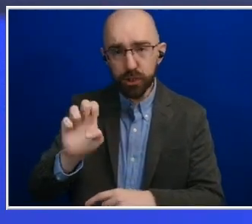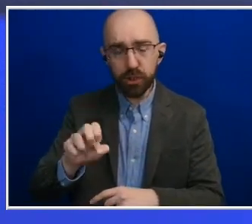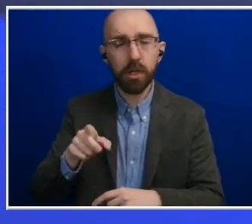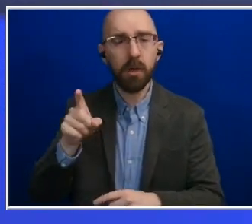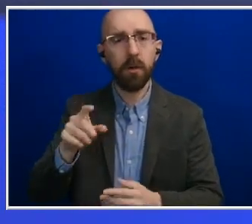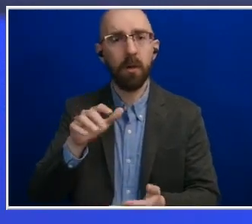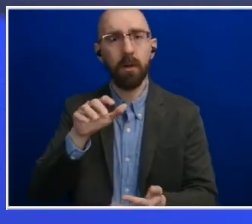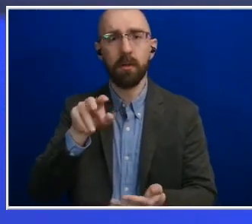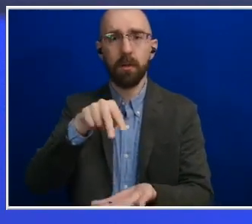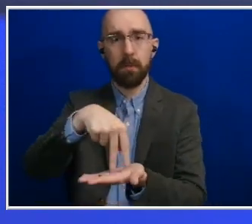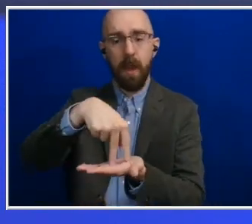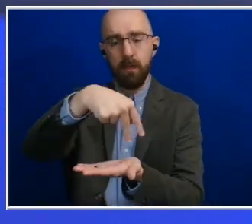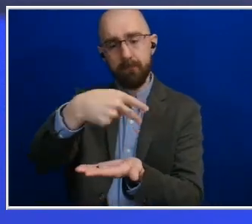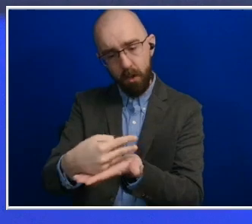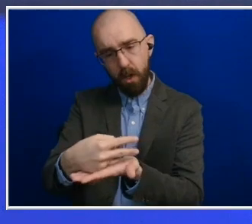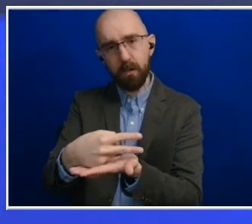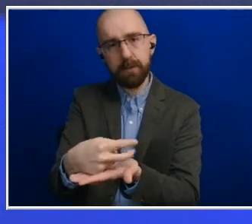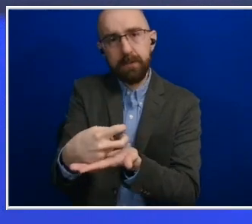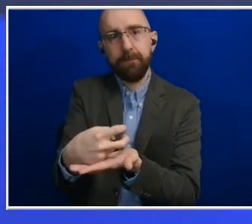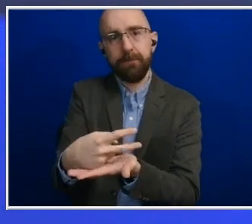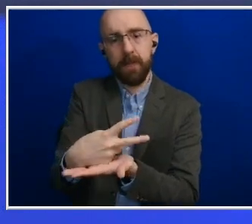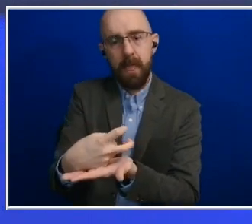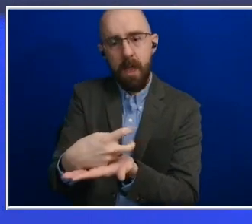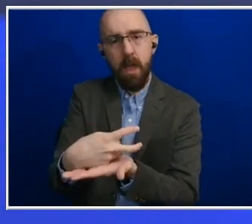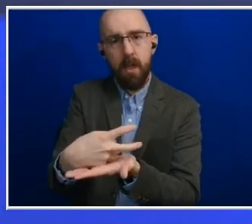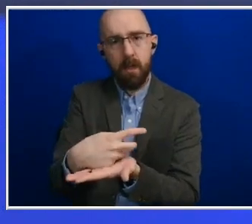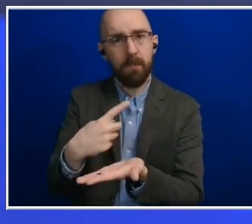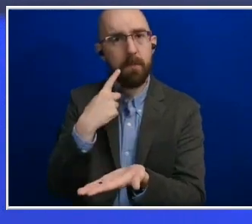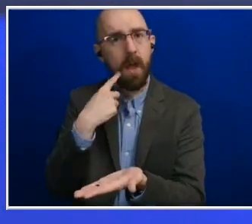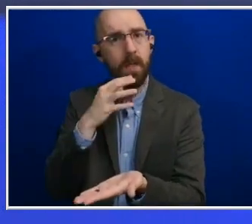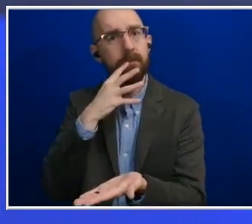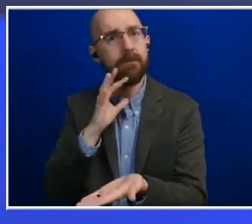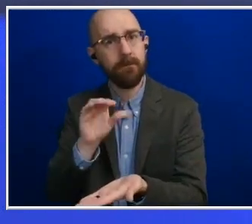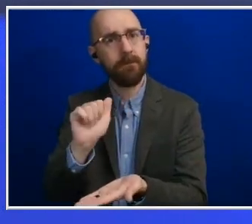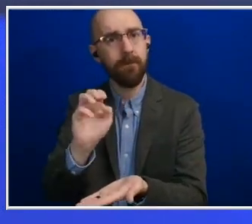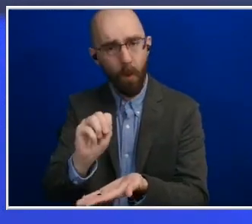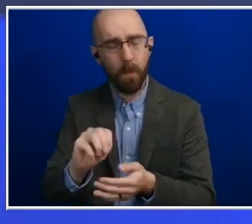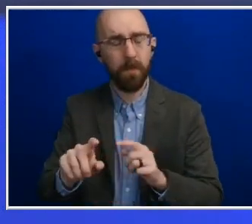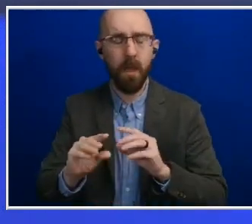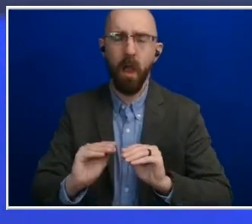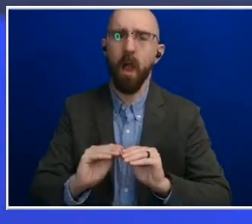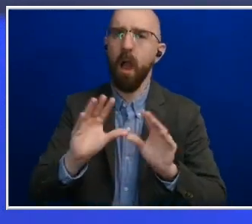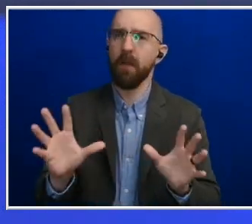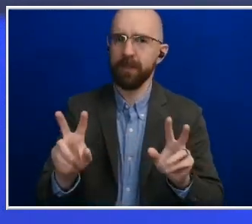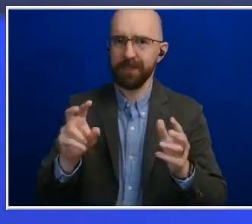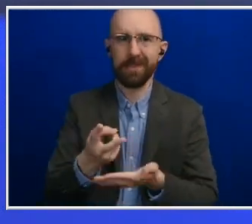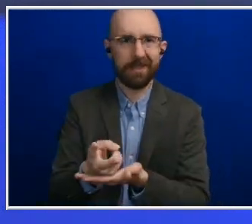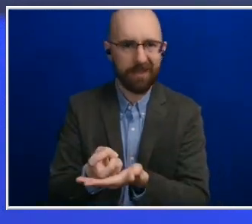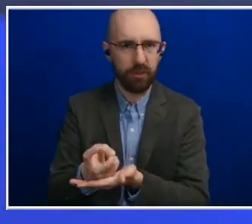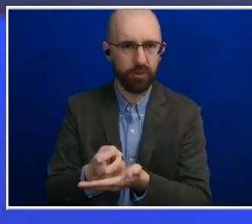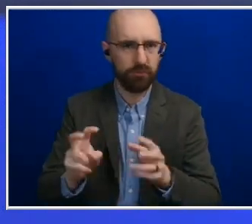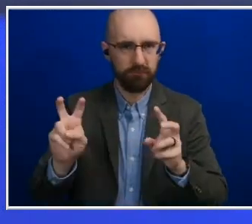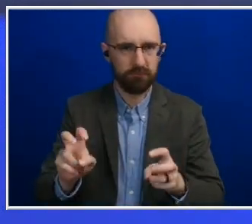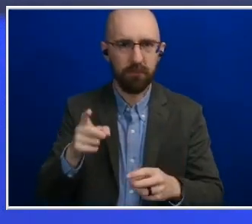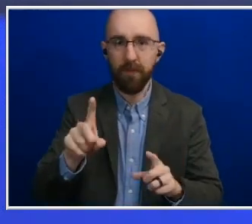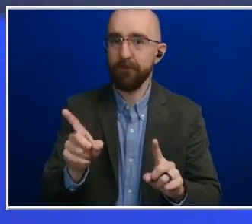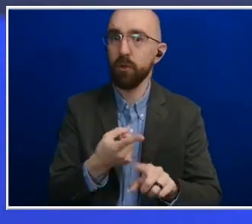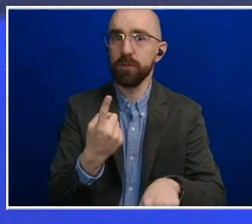you shake, you foam at the mouth, you know, the obvious seizure, which is what you had the very first time. Yes.